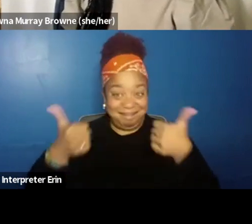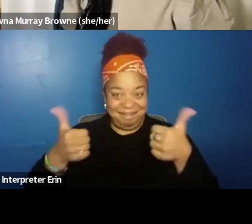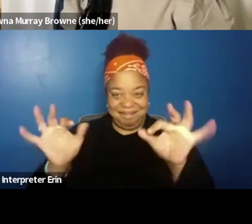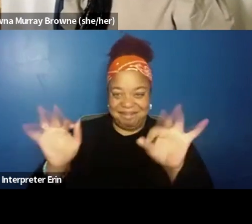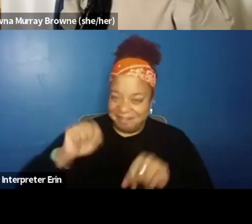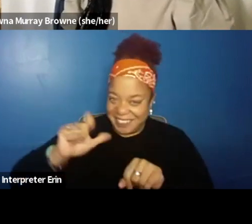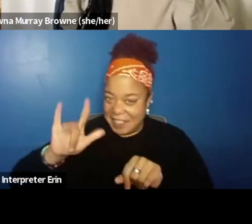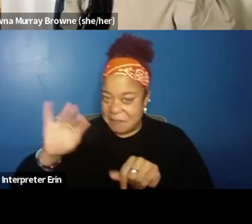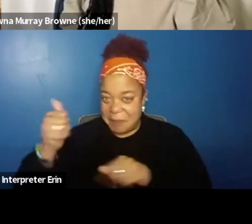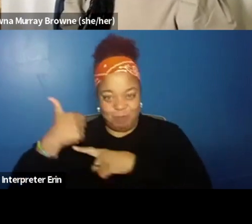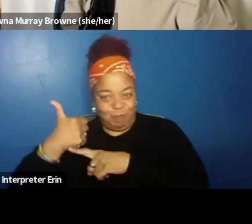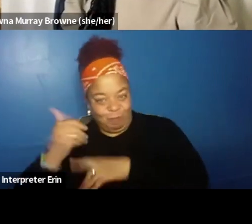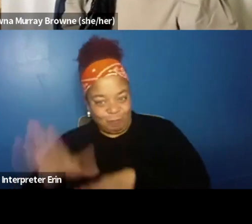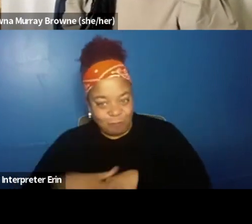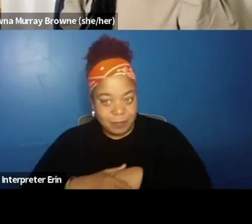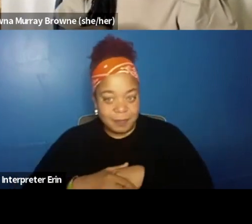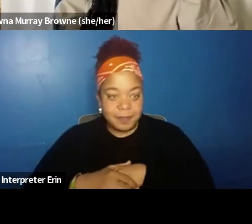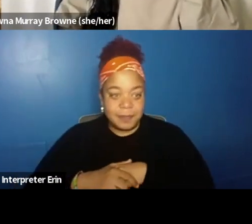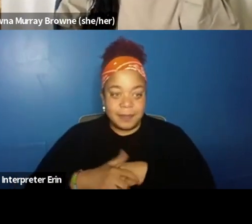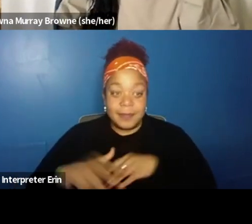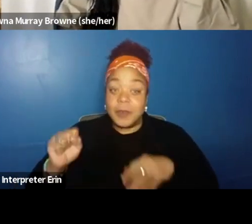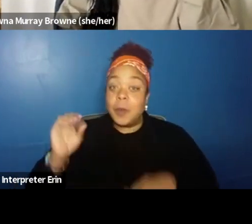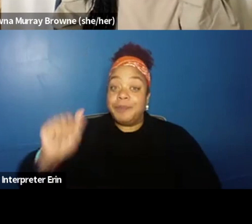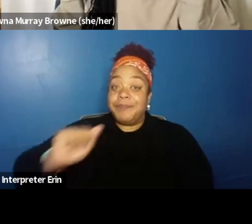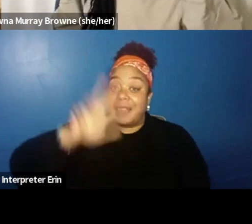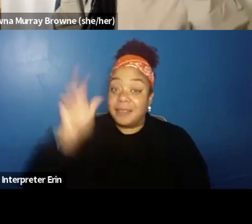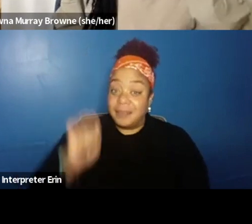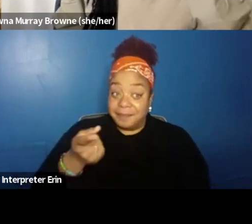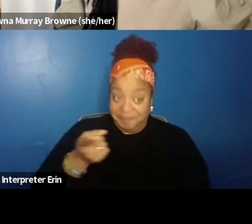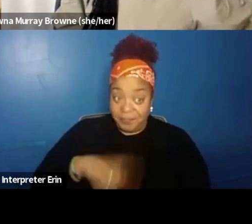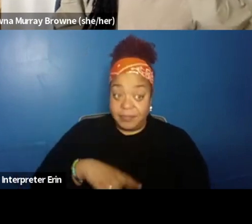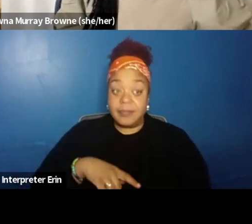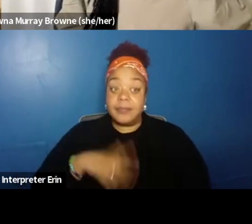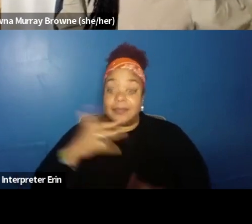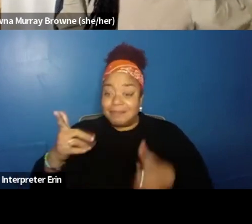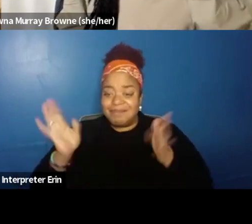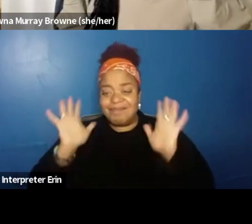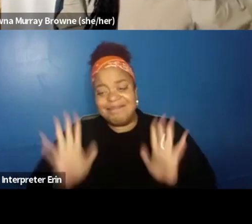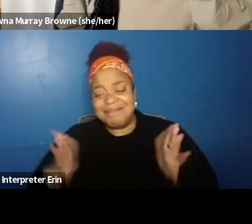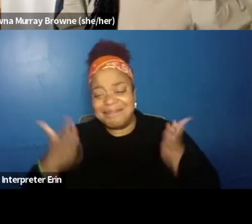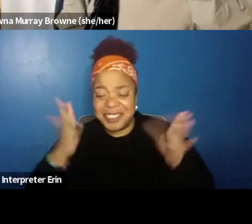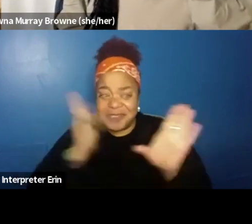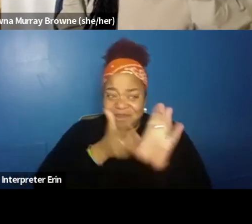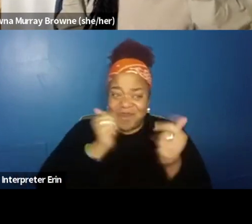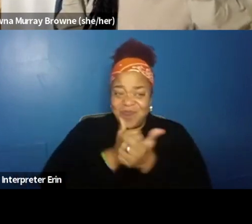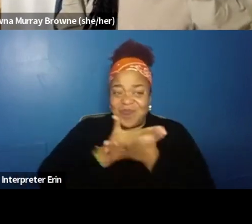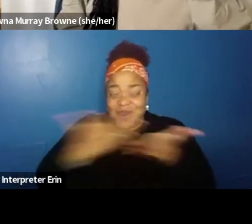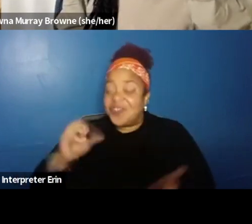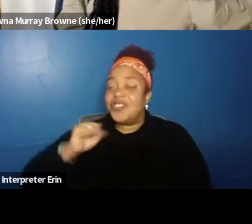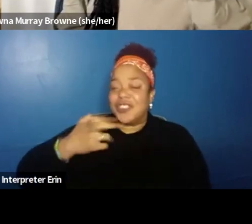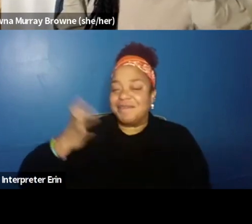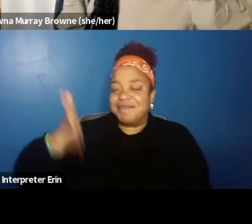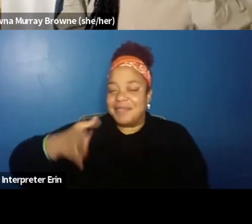Great, this is Azza. It is really great to be here. I use she, they pronouns. I am